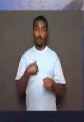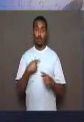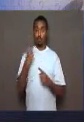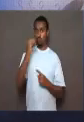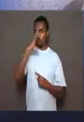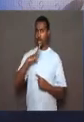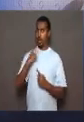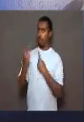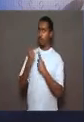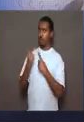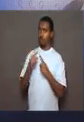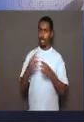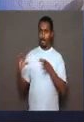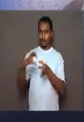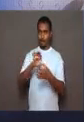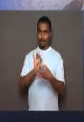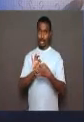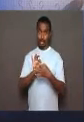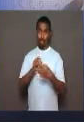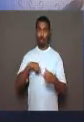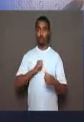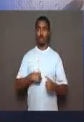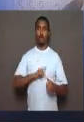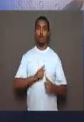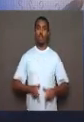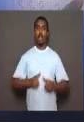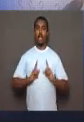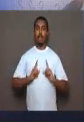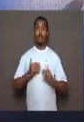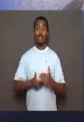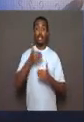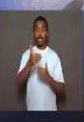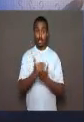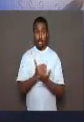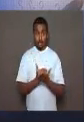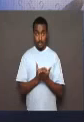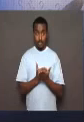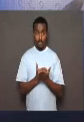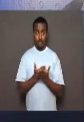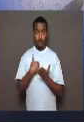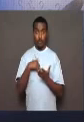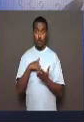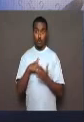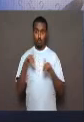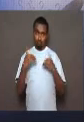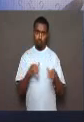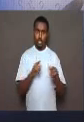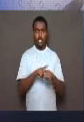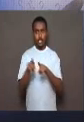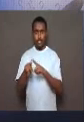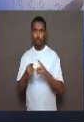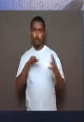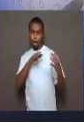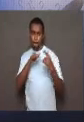a monologue and related it to our own lives. In our next lesson, we will be role-playing